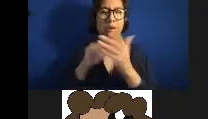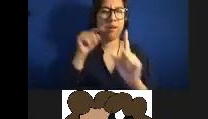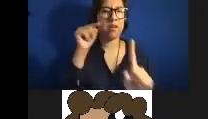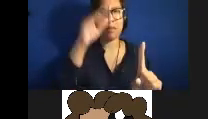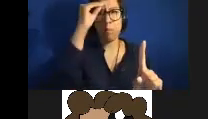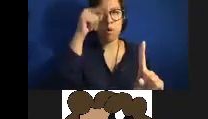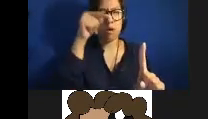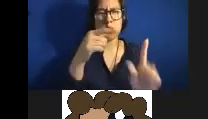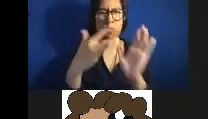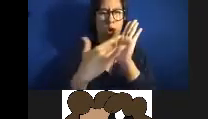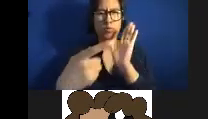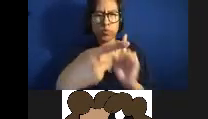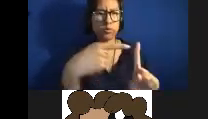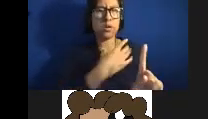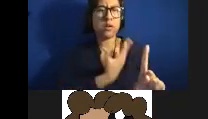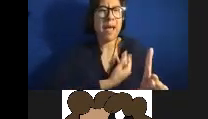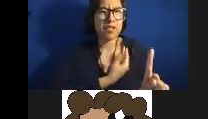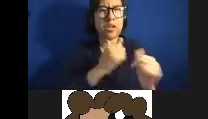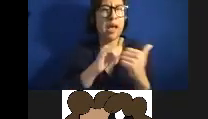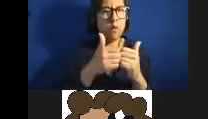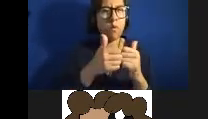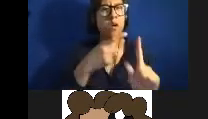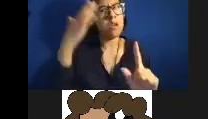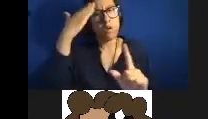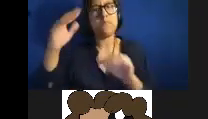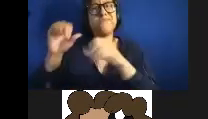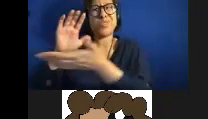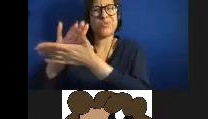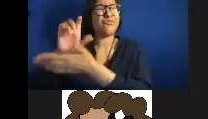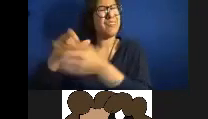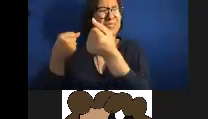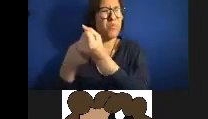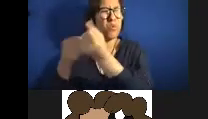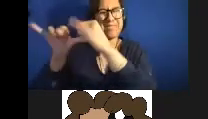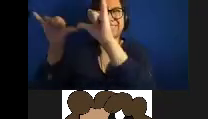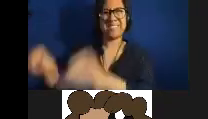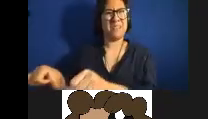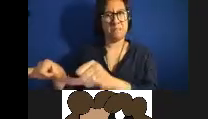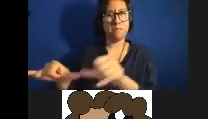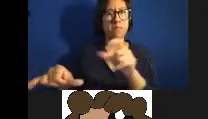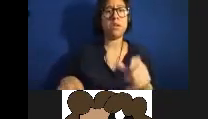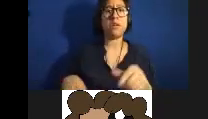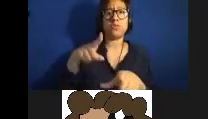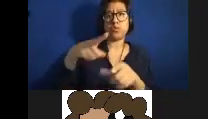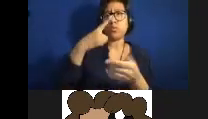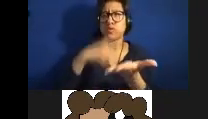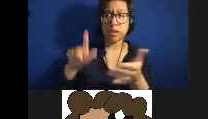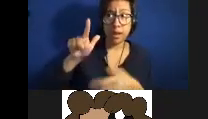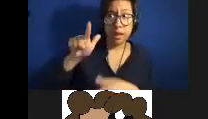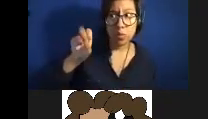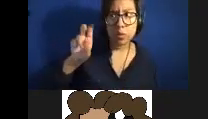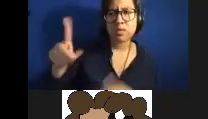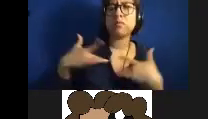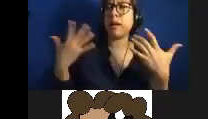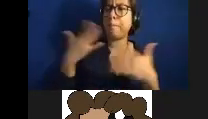you? You are right that the school needed to have a support protocol for such a situation. And have you checked to see if LAUSD has implemented better